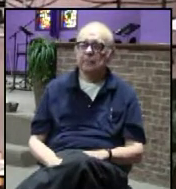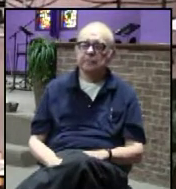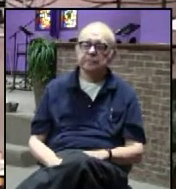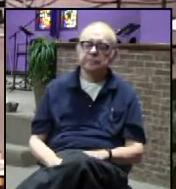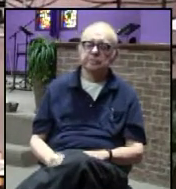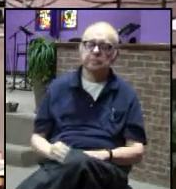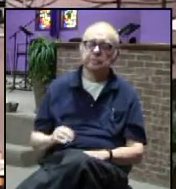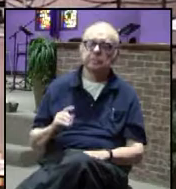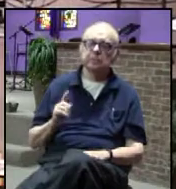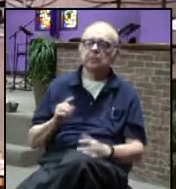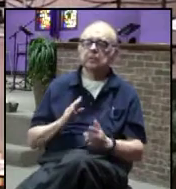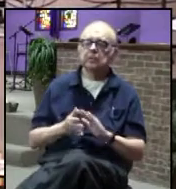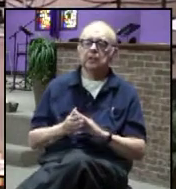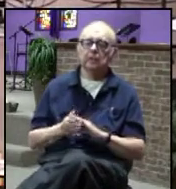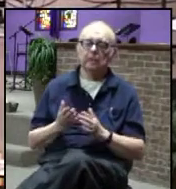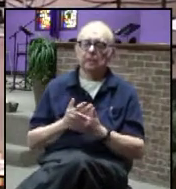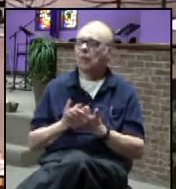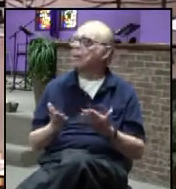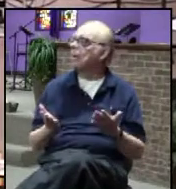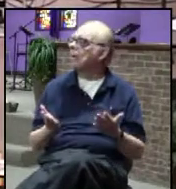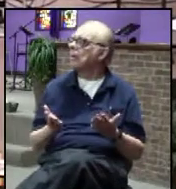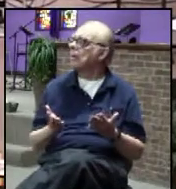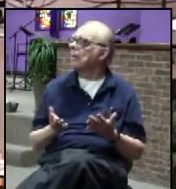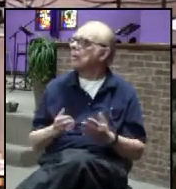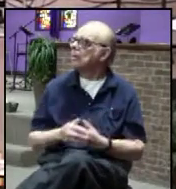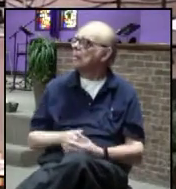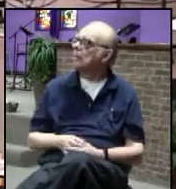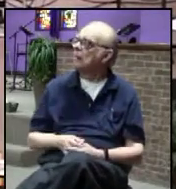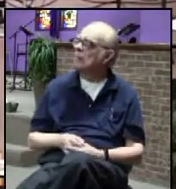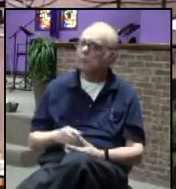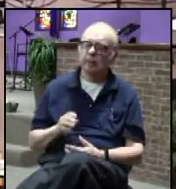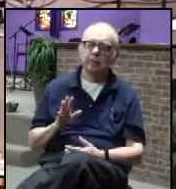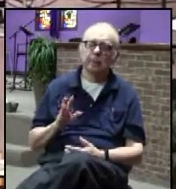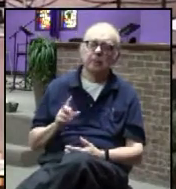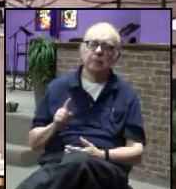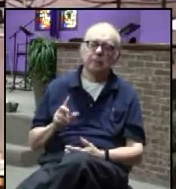It becomes a thing. Here it is, the number